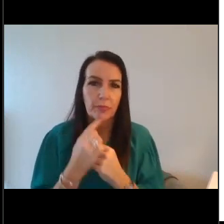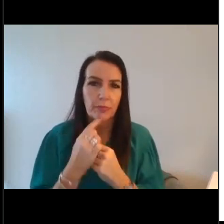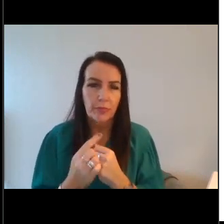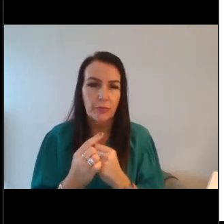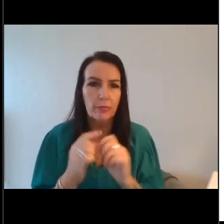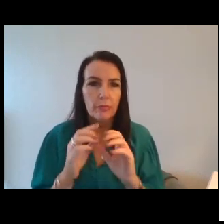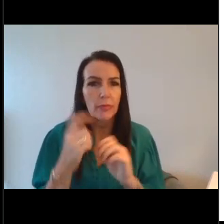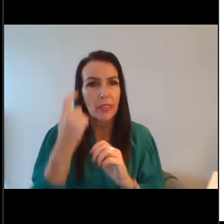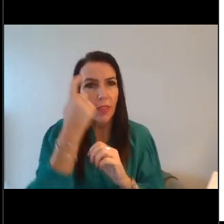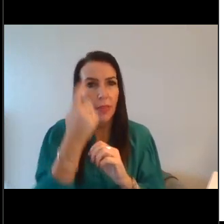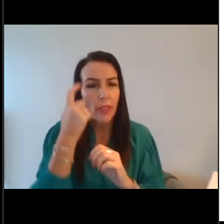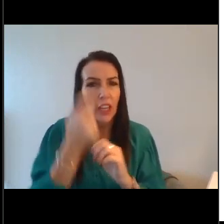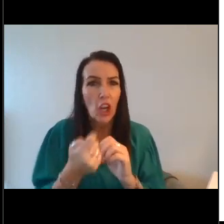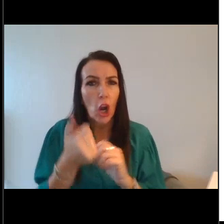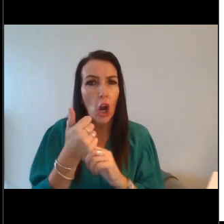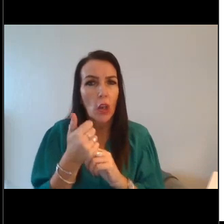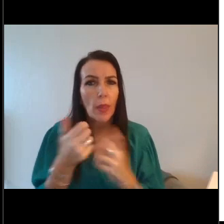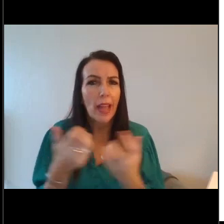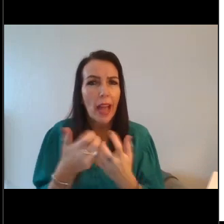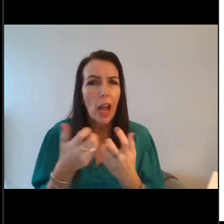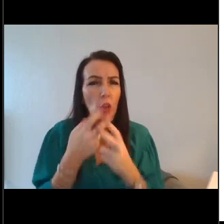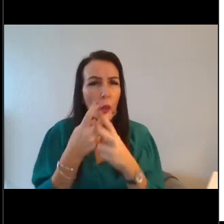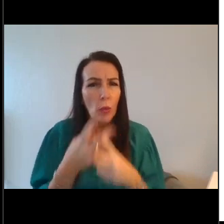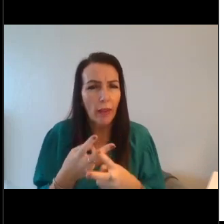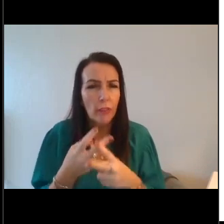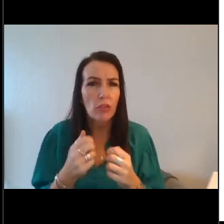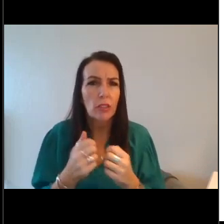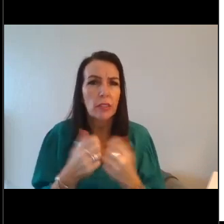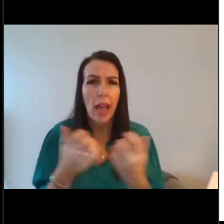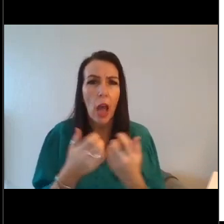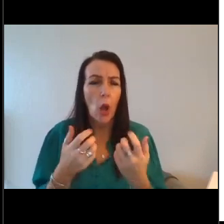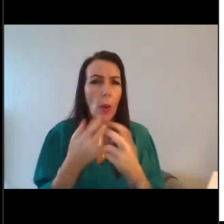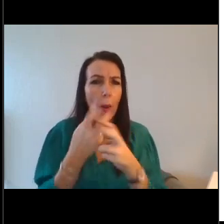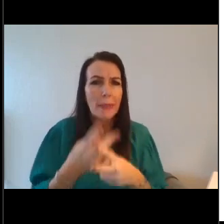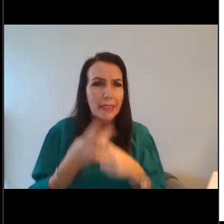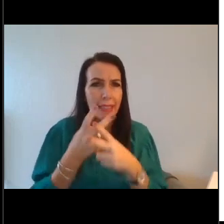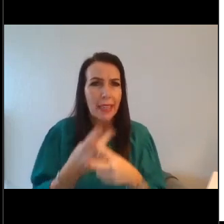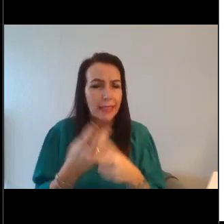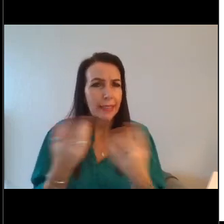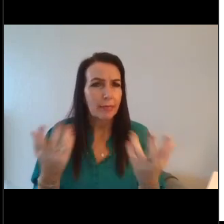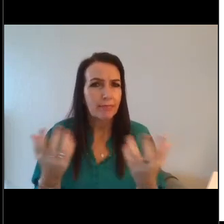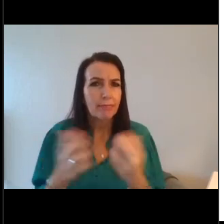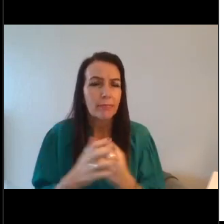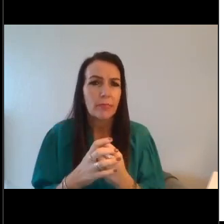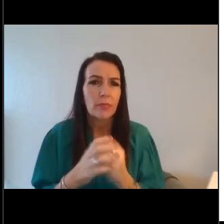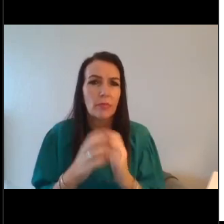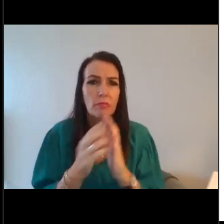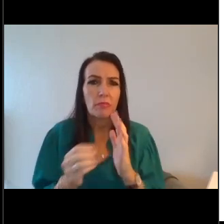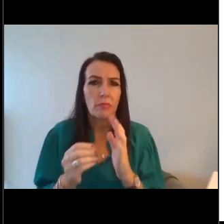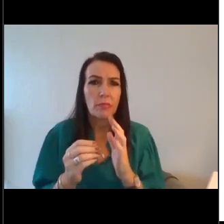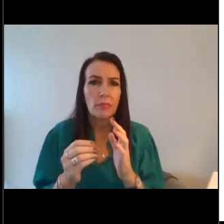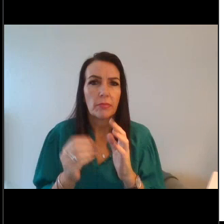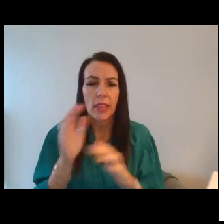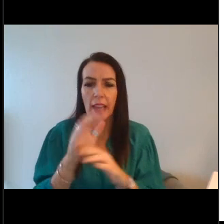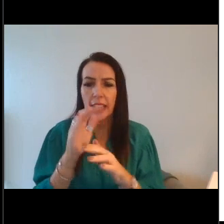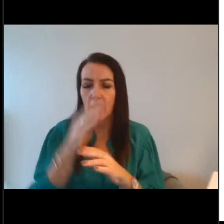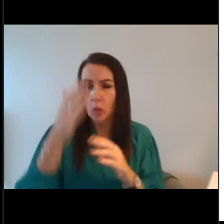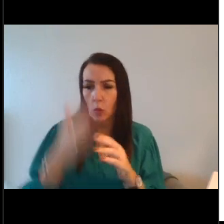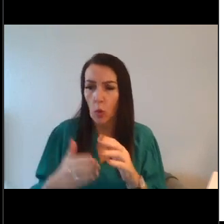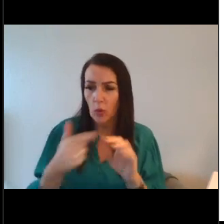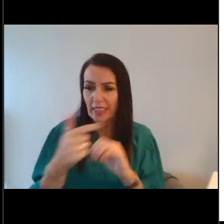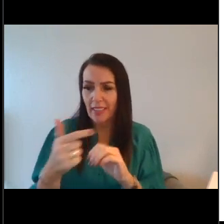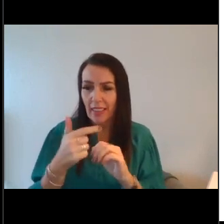thinking early about how you're going to look after it, how you're going to maintain this once it's in. Because even things like external wall insulation, yeah, they